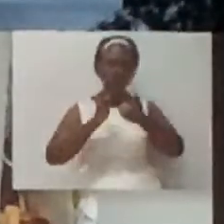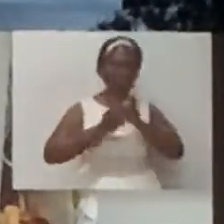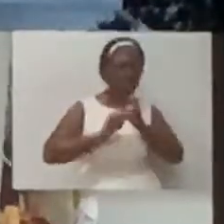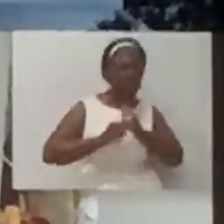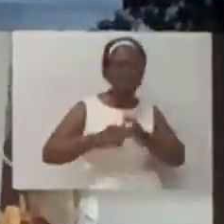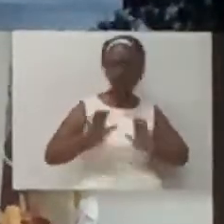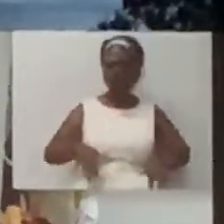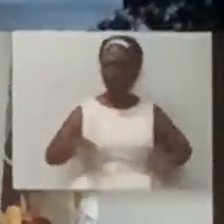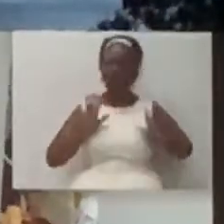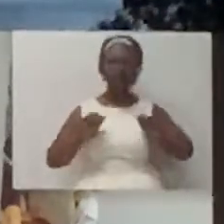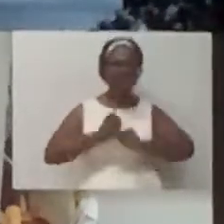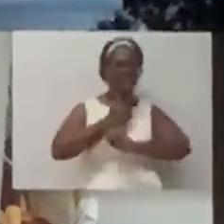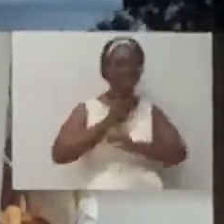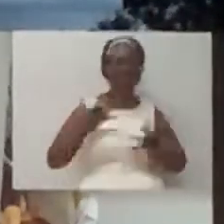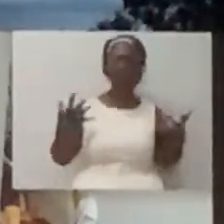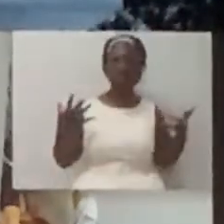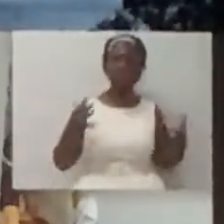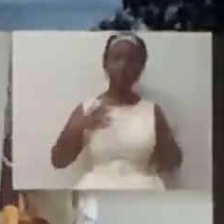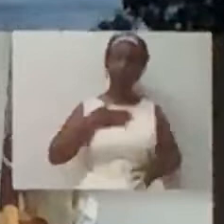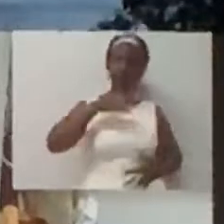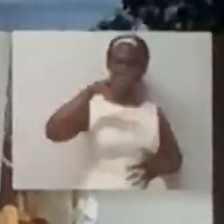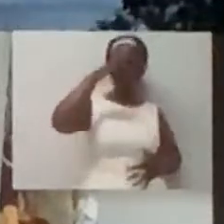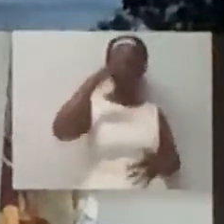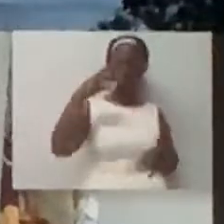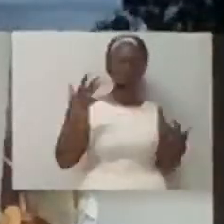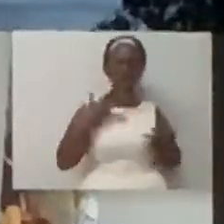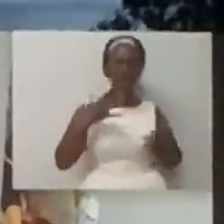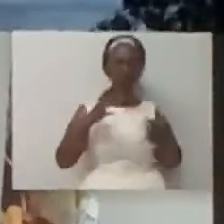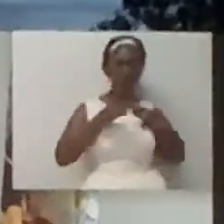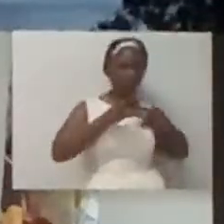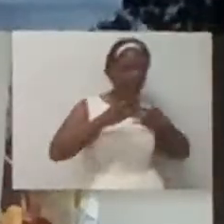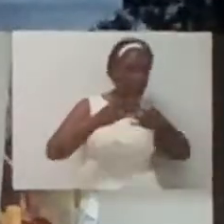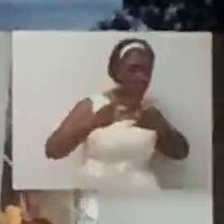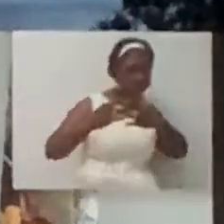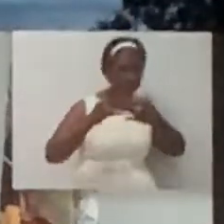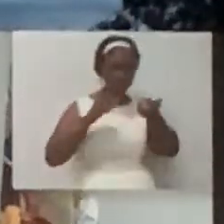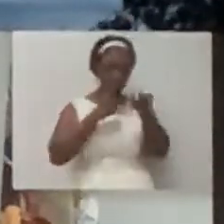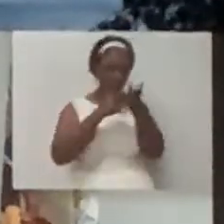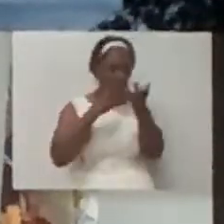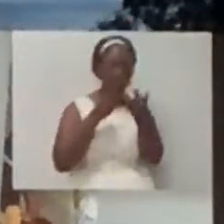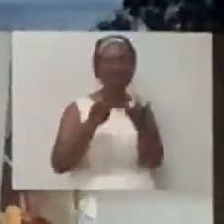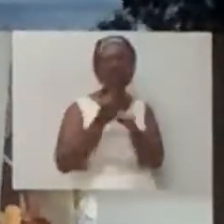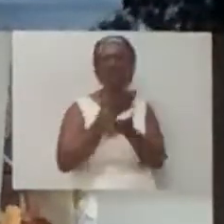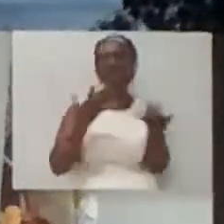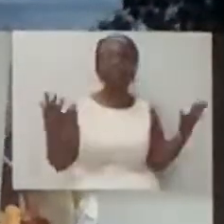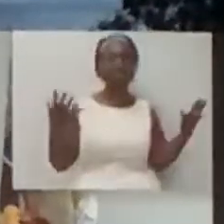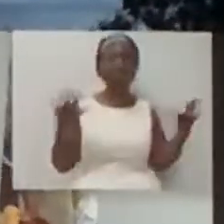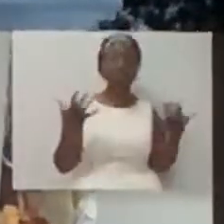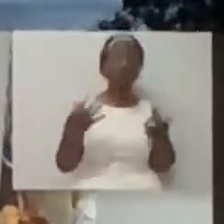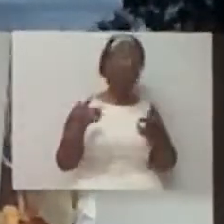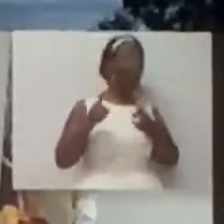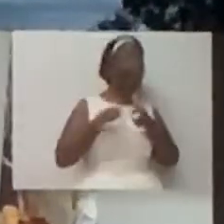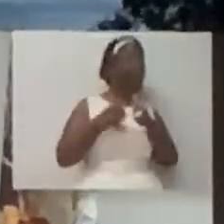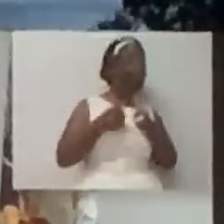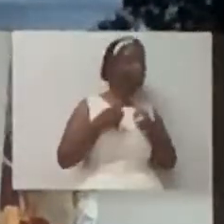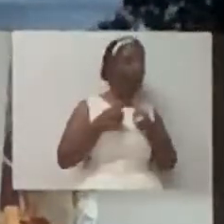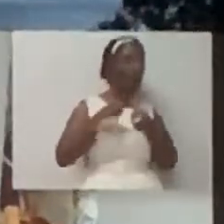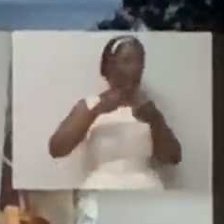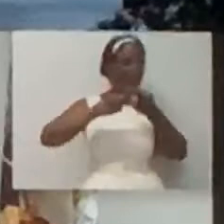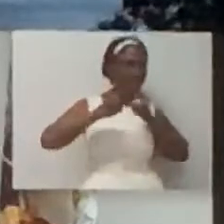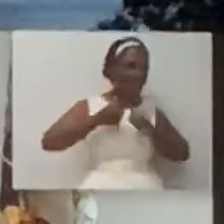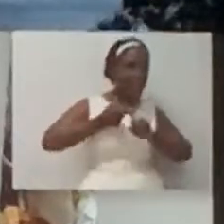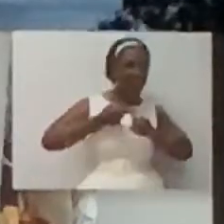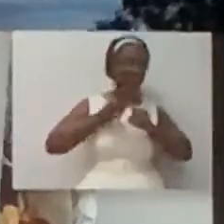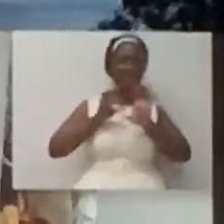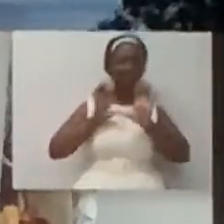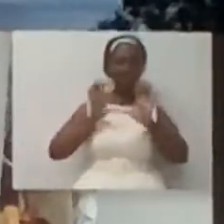up, whatever you can name. My parents were there to help guide me and support me as well as they could. I would also like to thank my